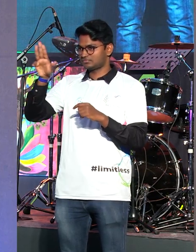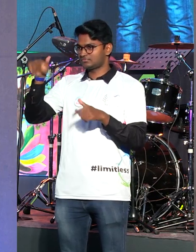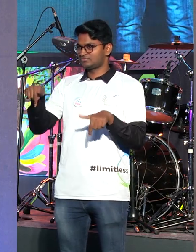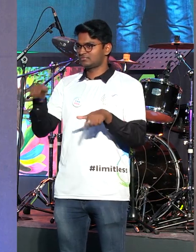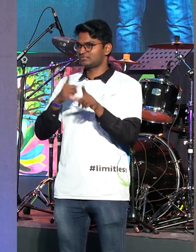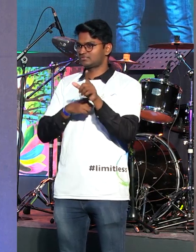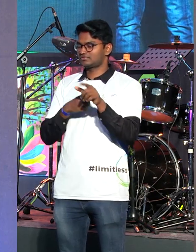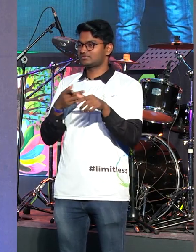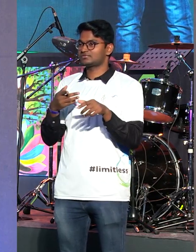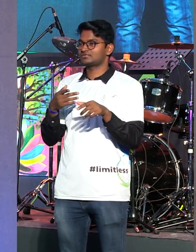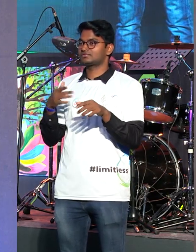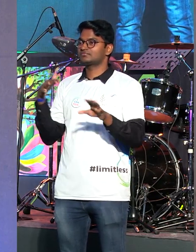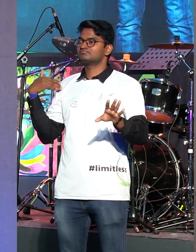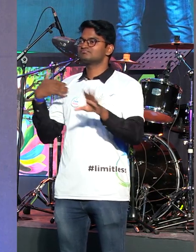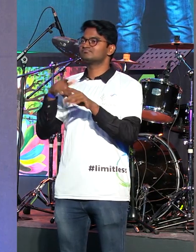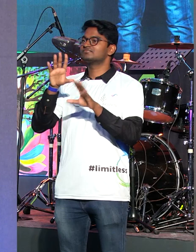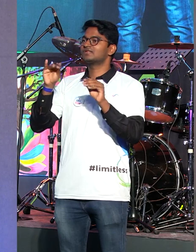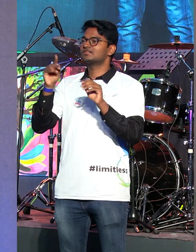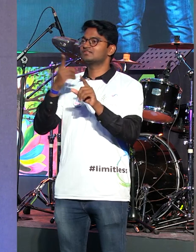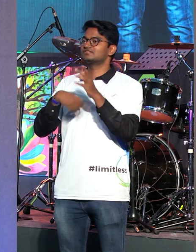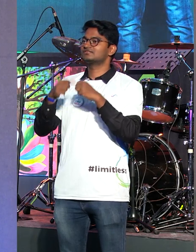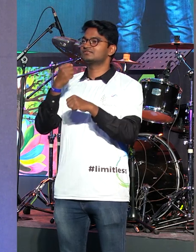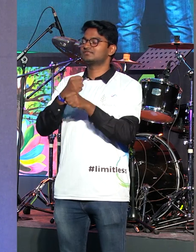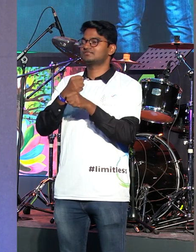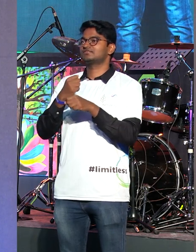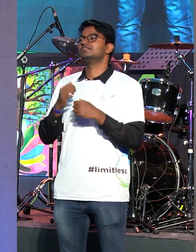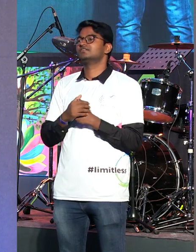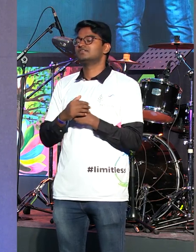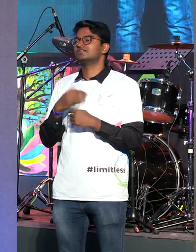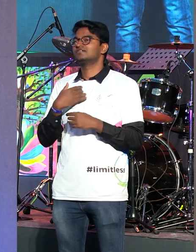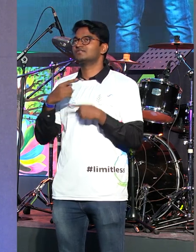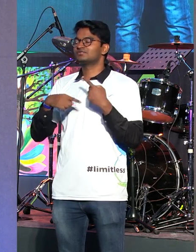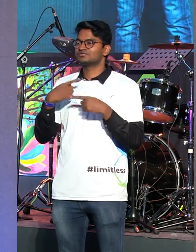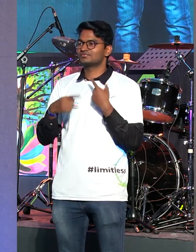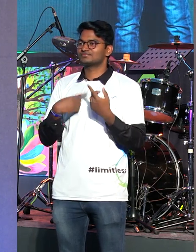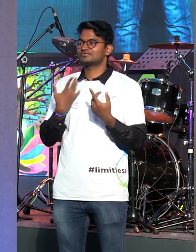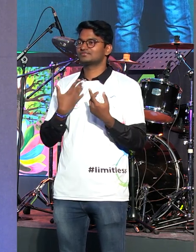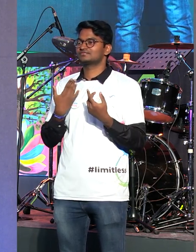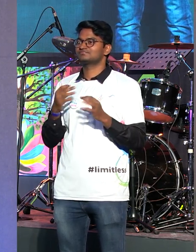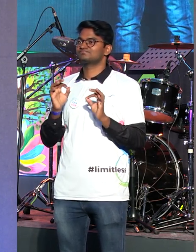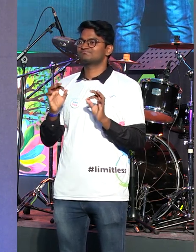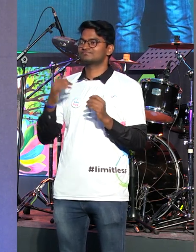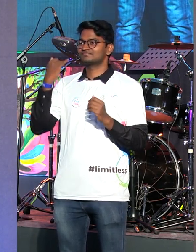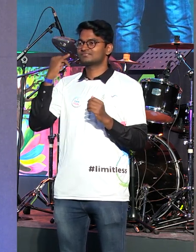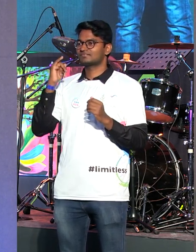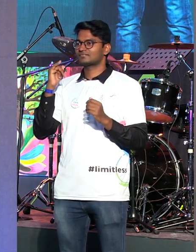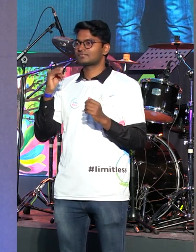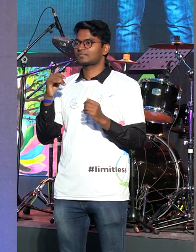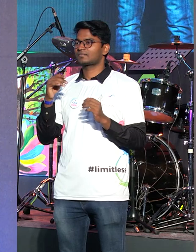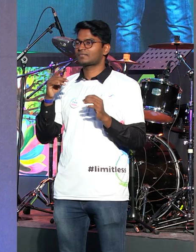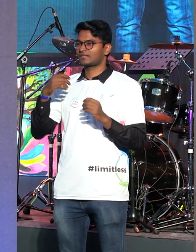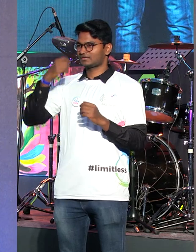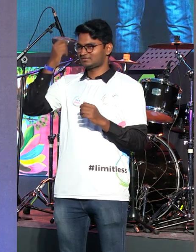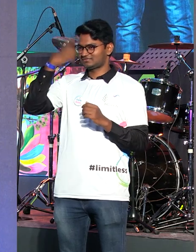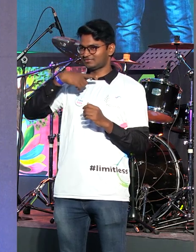10th anniversary, and they asked me if I could do something for it. I have always been very uncomfortable with this idea of dark is beautiful. You know, it